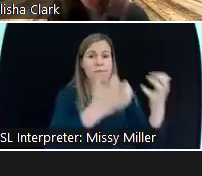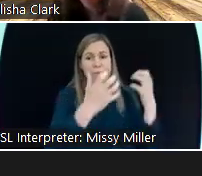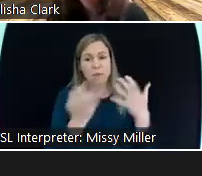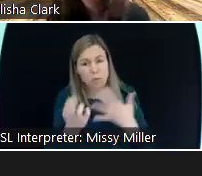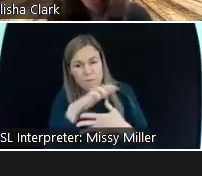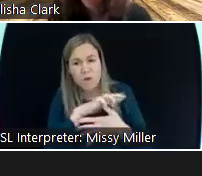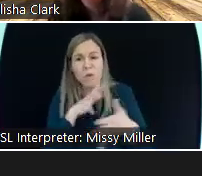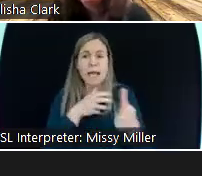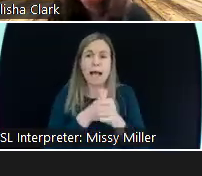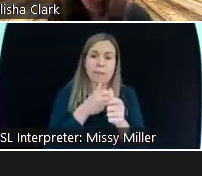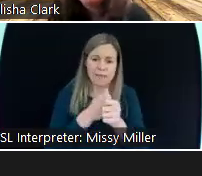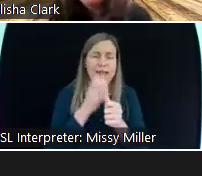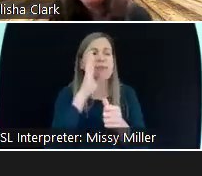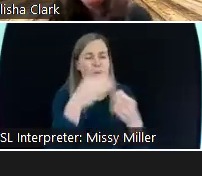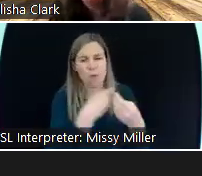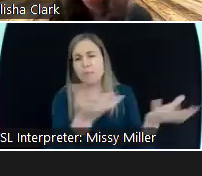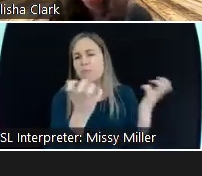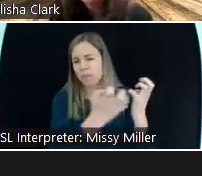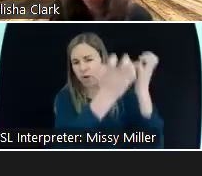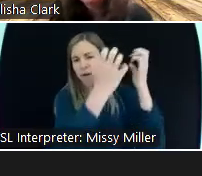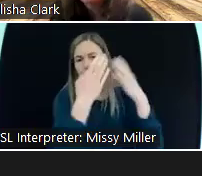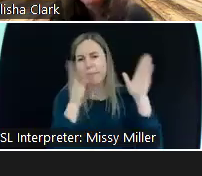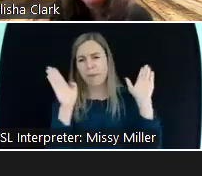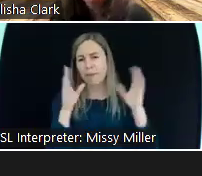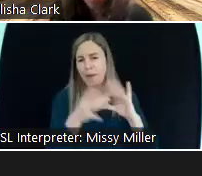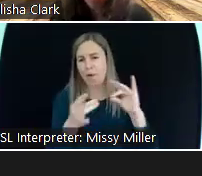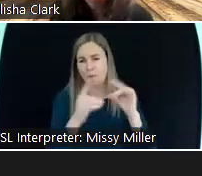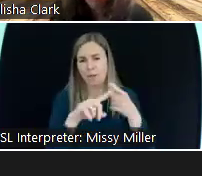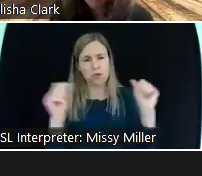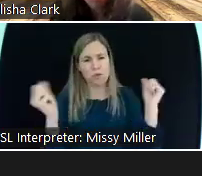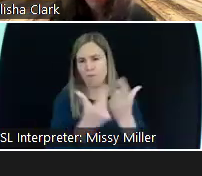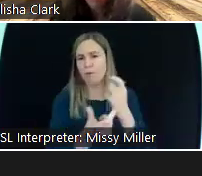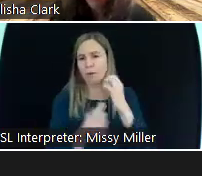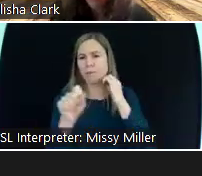updating those, they do go out for public comment to everybody.